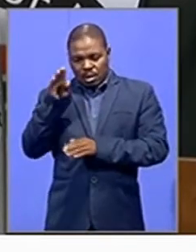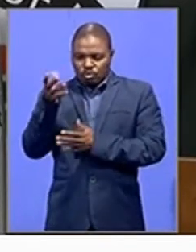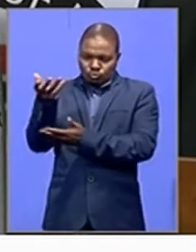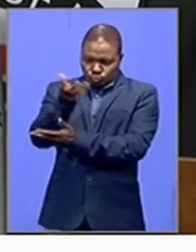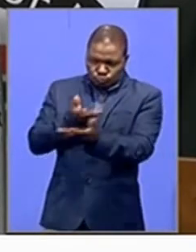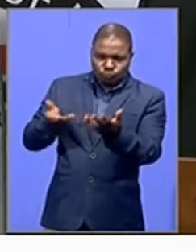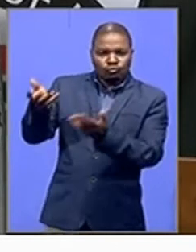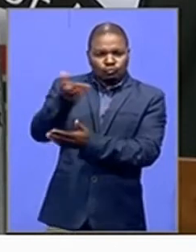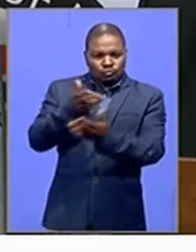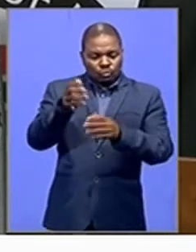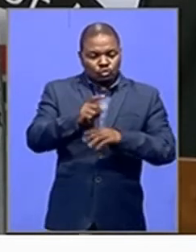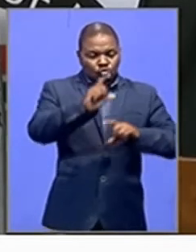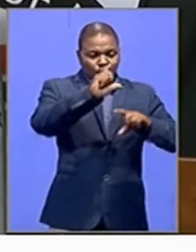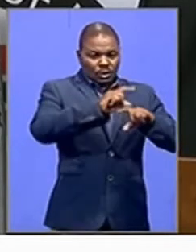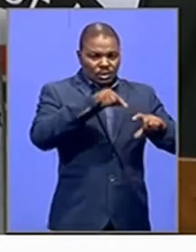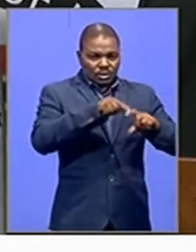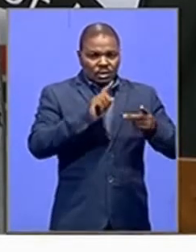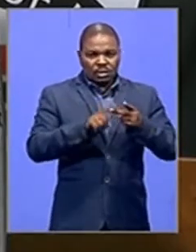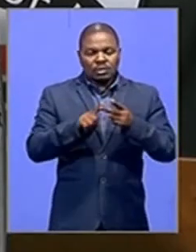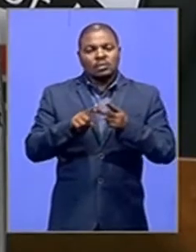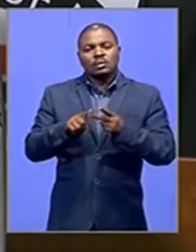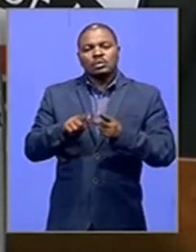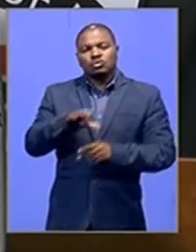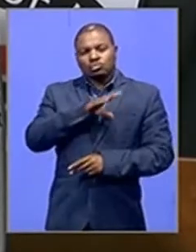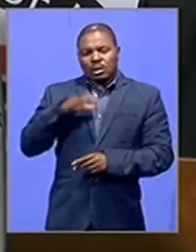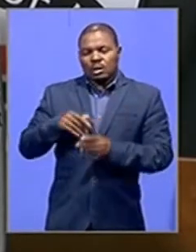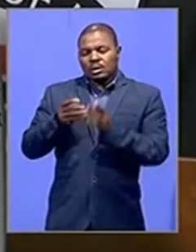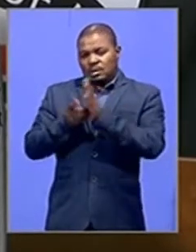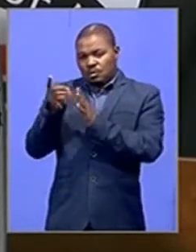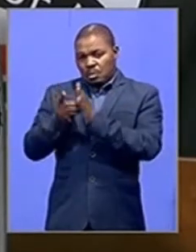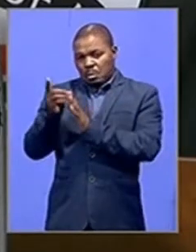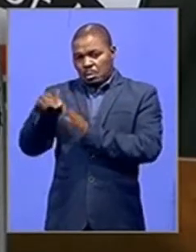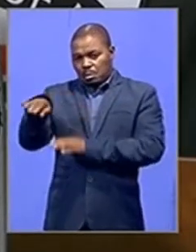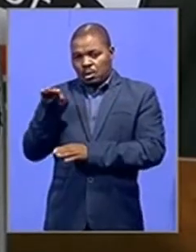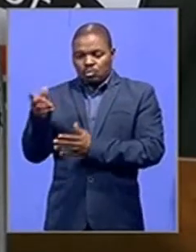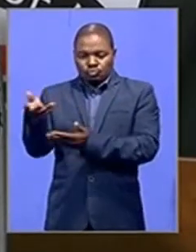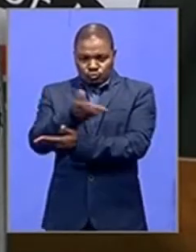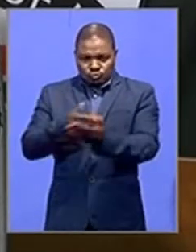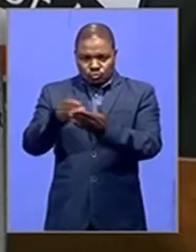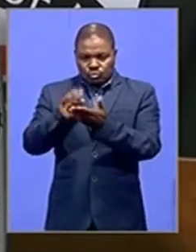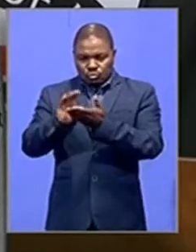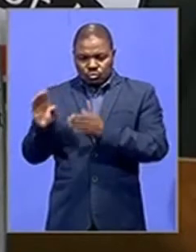between Transnet and China Development Bank to finance the part of the